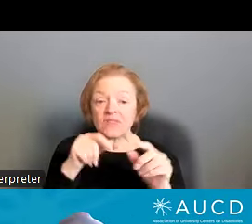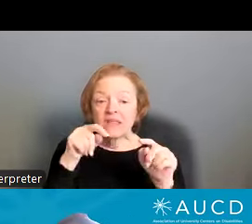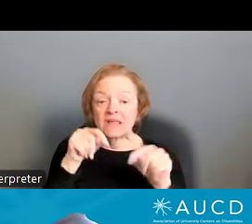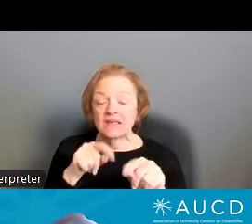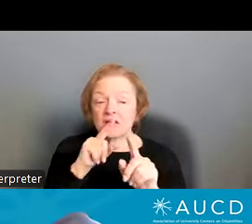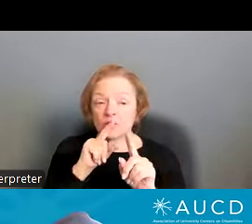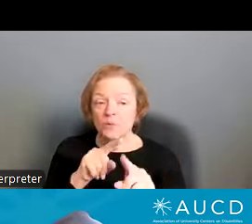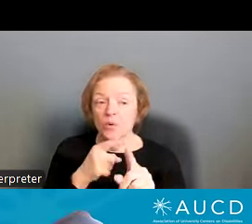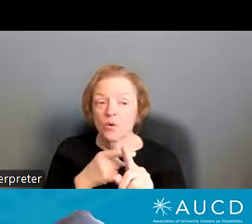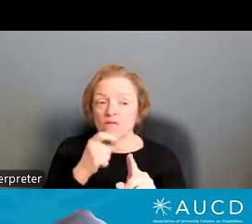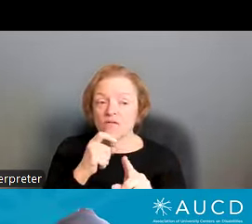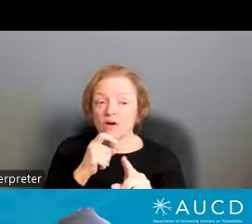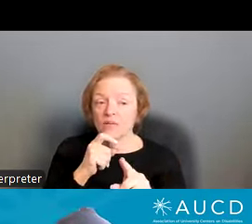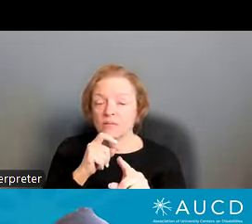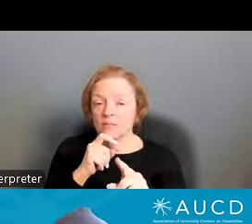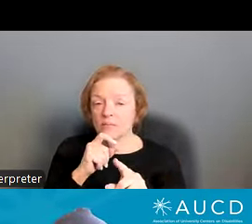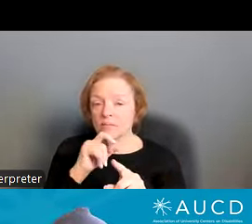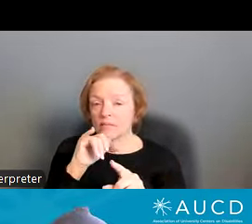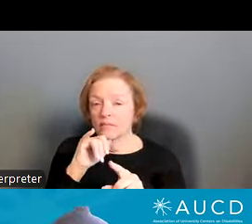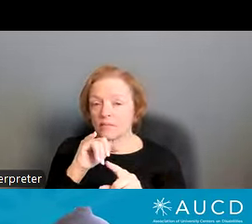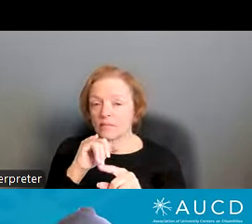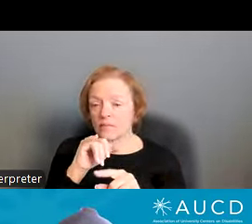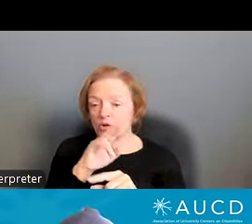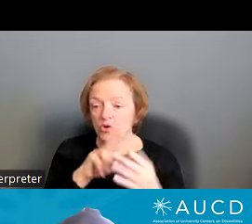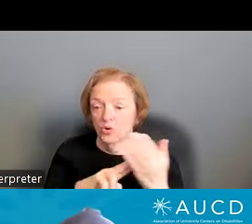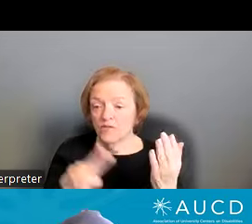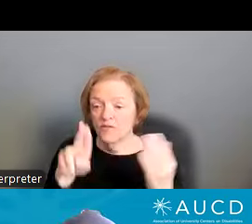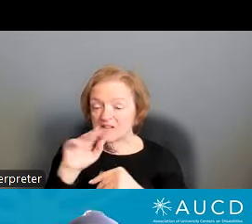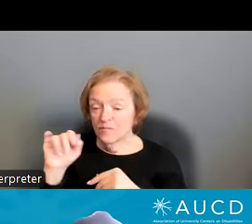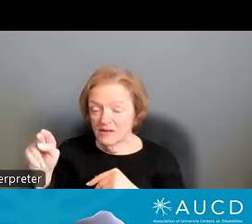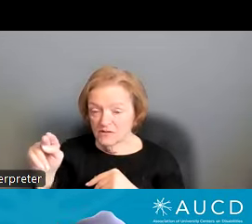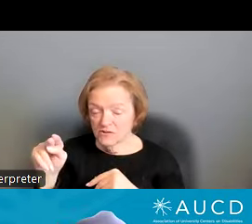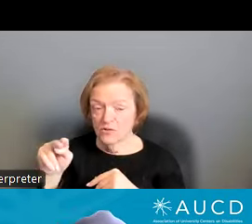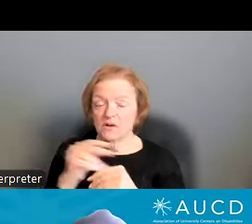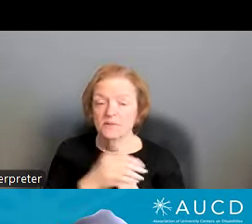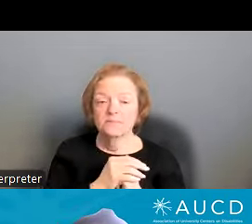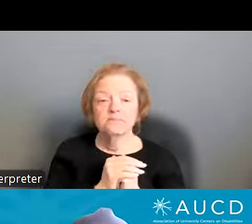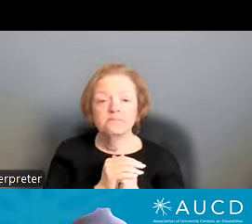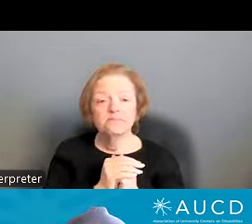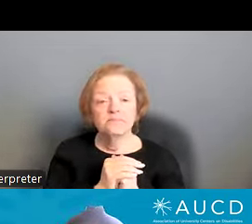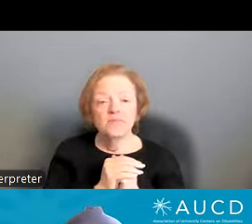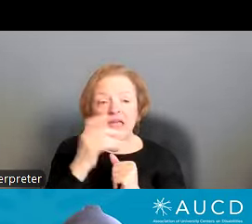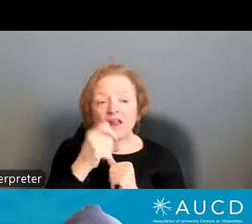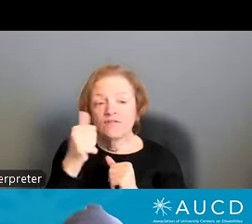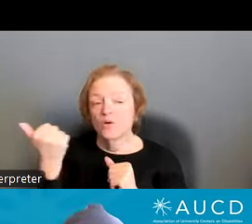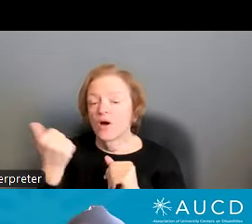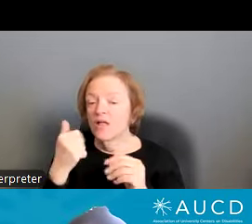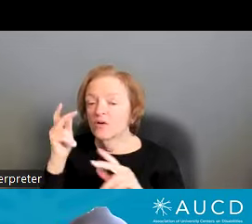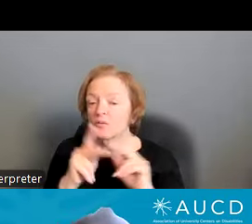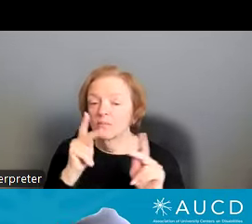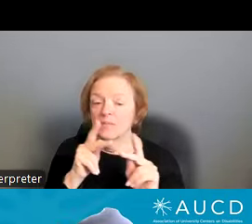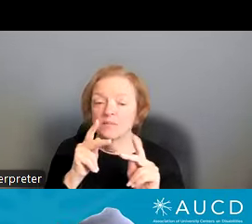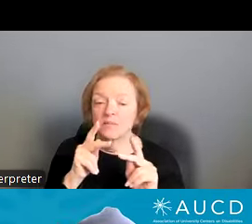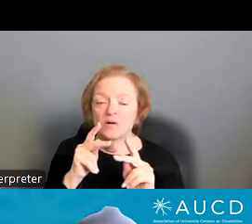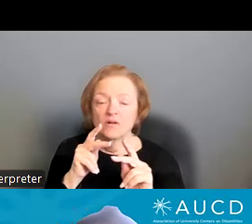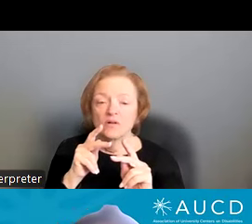from the University of Minnesota, but it's also written by a few other folks, including Liz